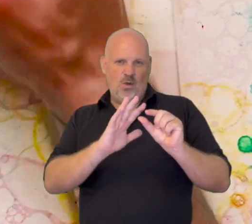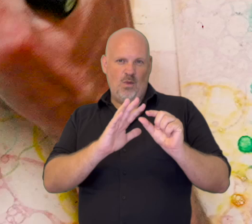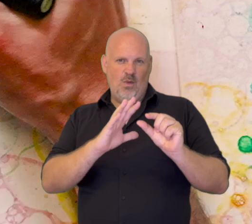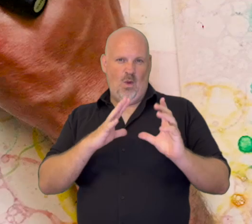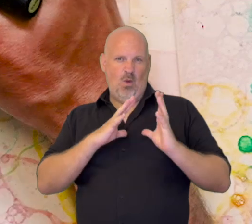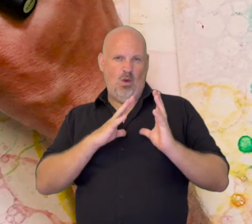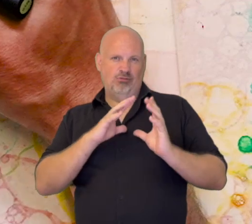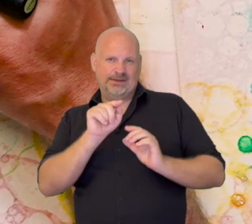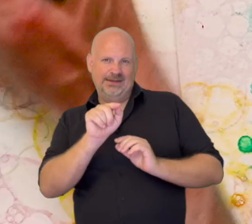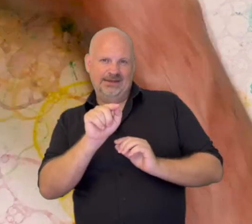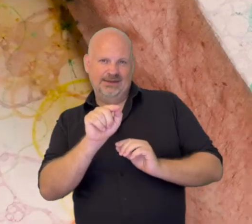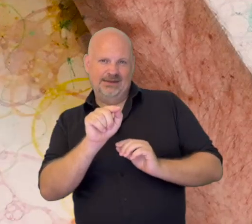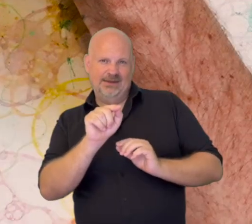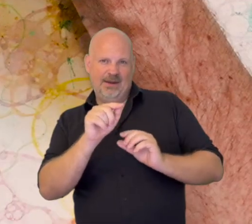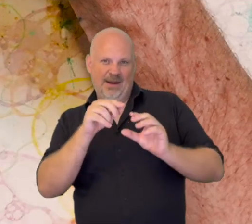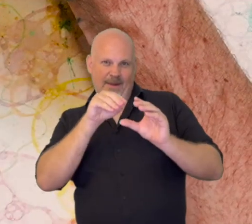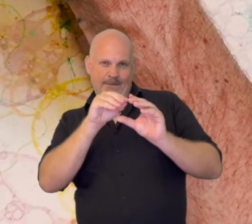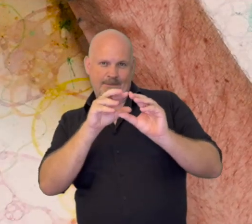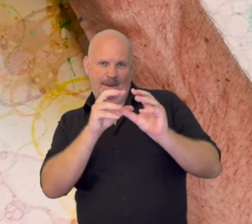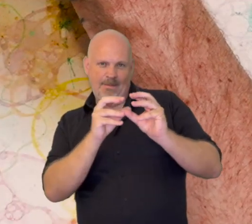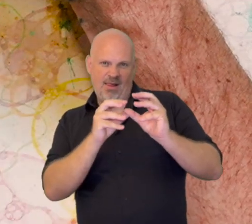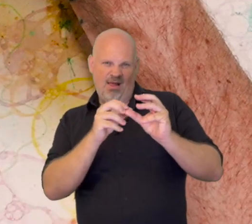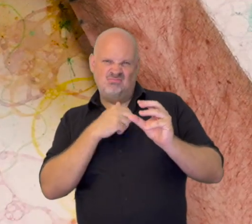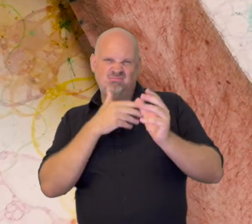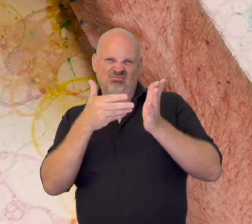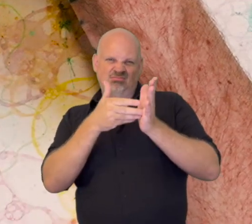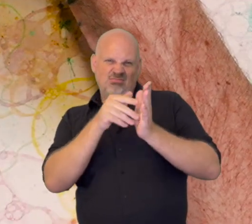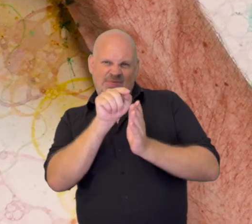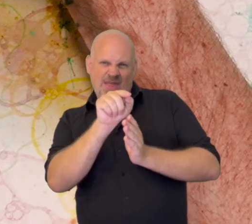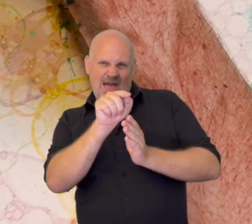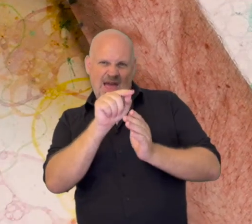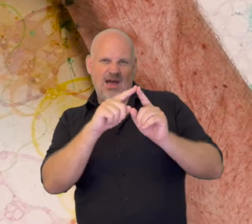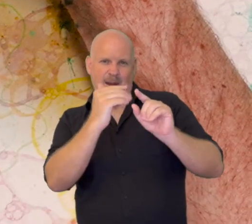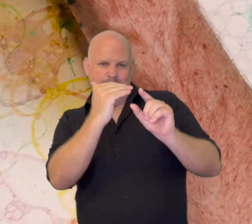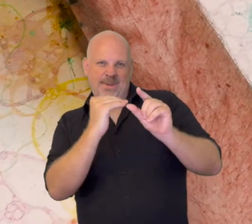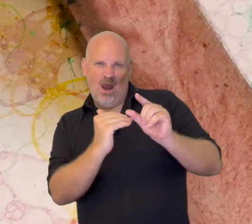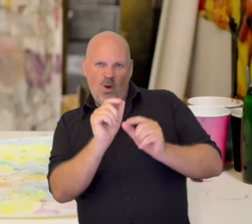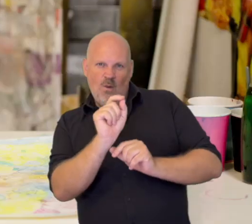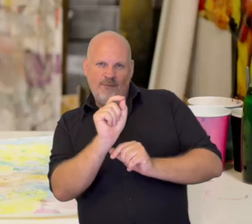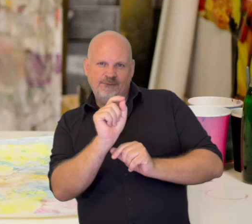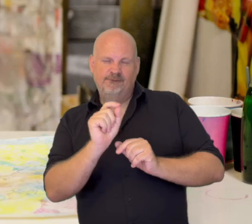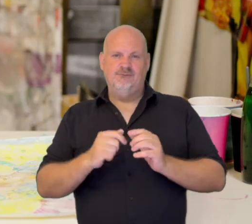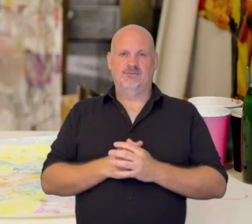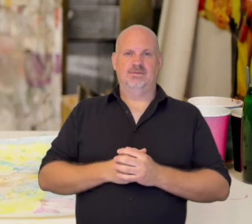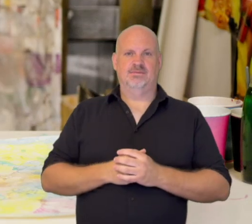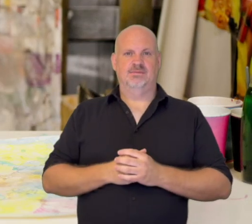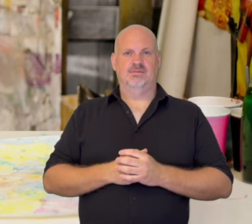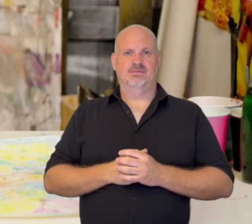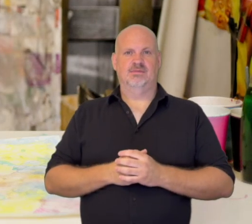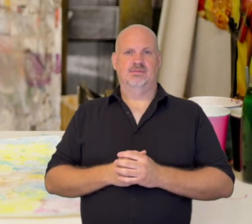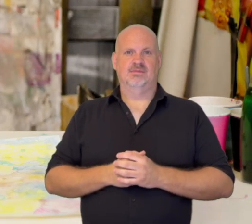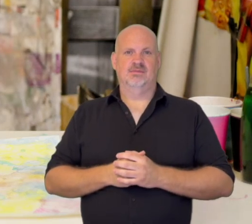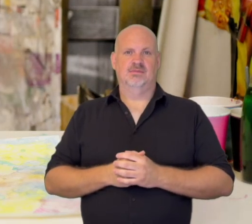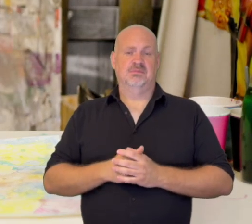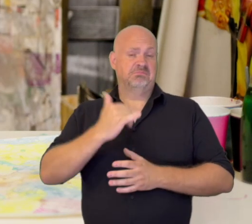in the bubble, but we'll put one there as well, and then just below it. You might not want to